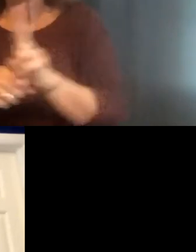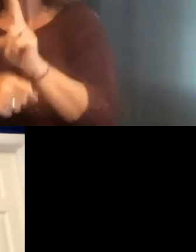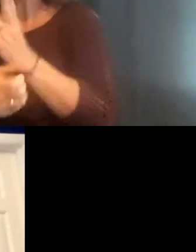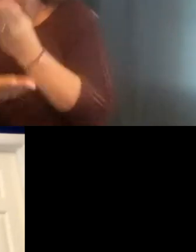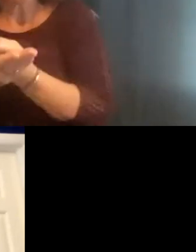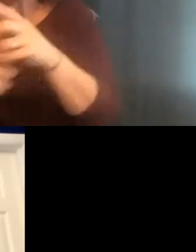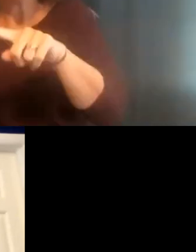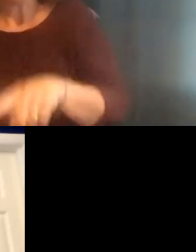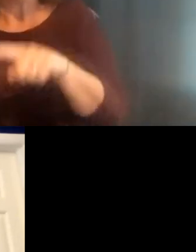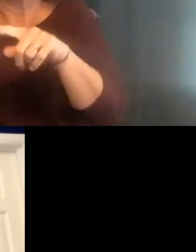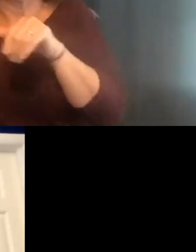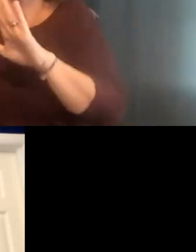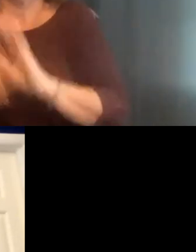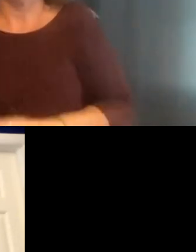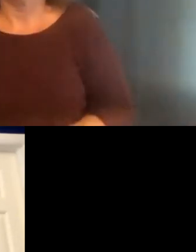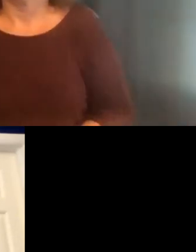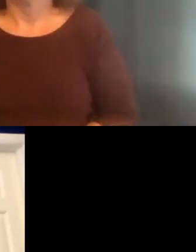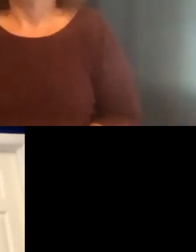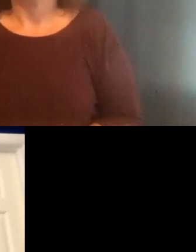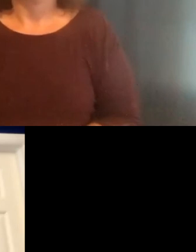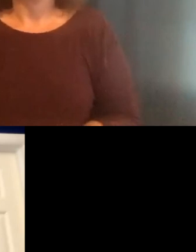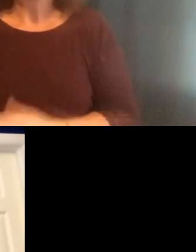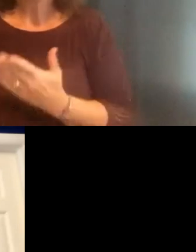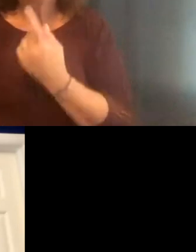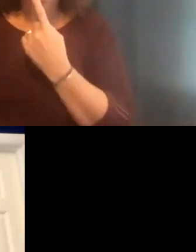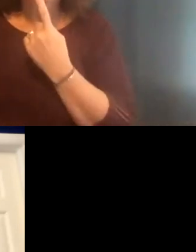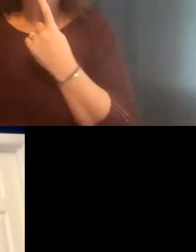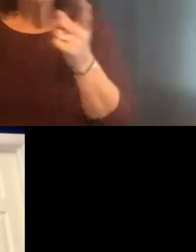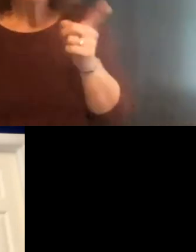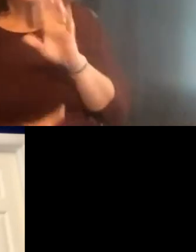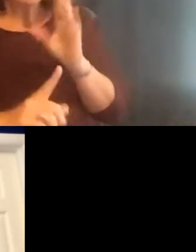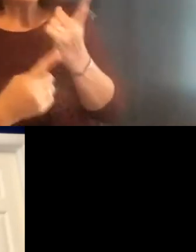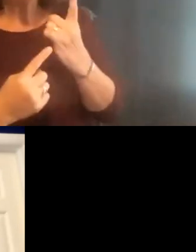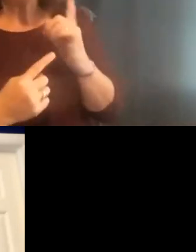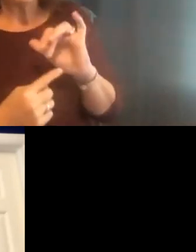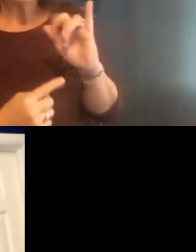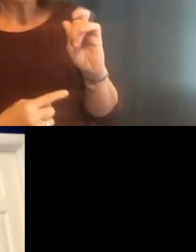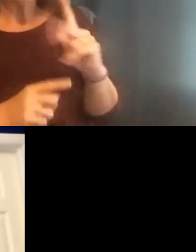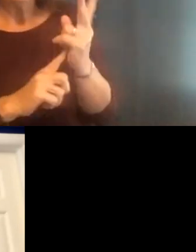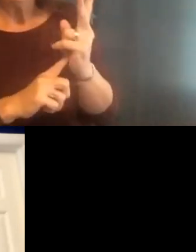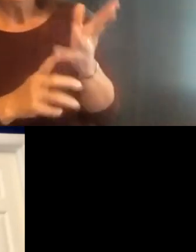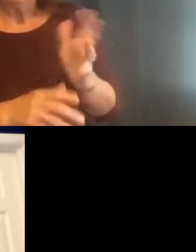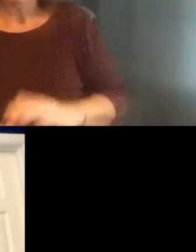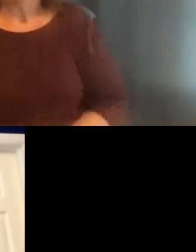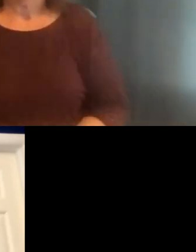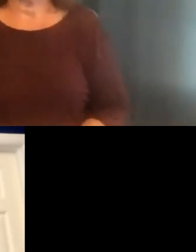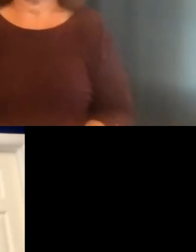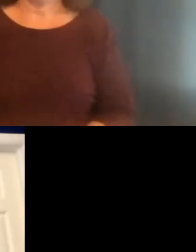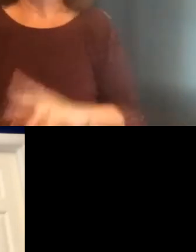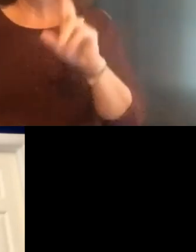Yeah, so often, sorry? You have 2 minutes to answer all of that. 2 minutes to get into